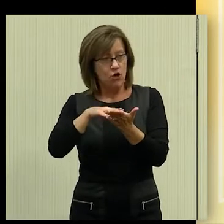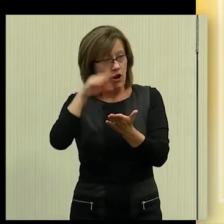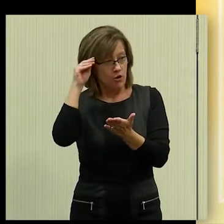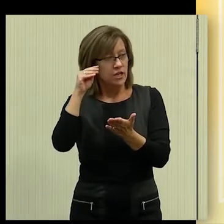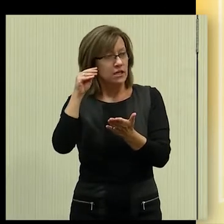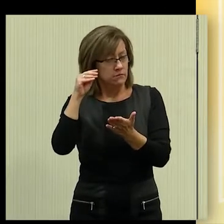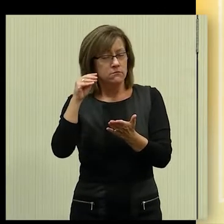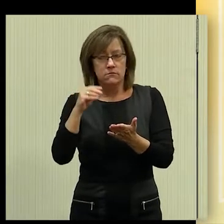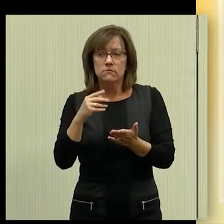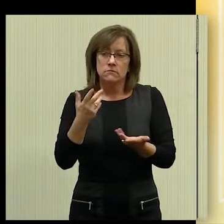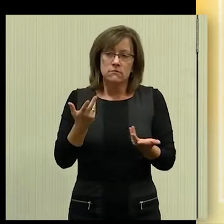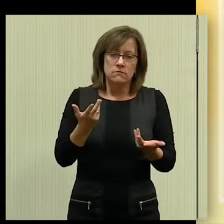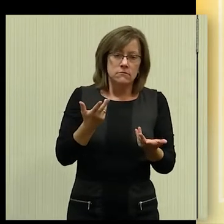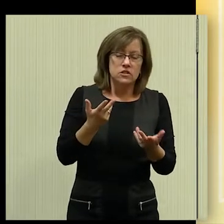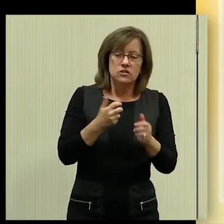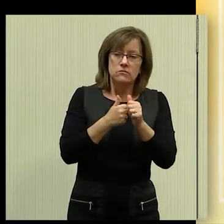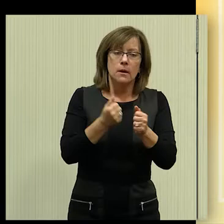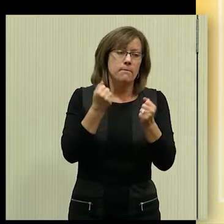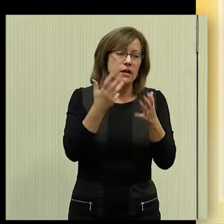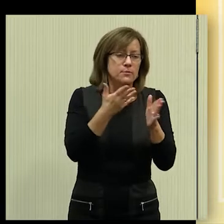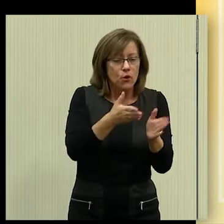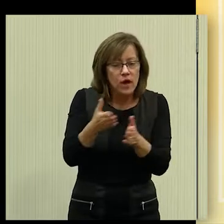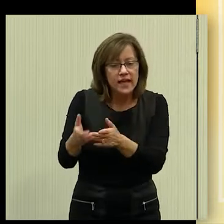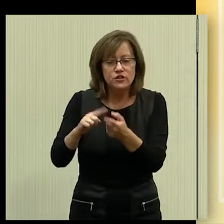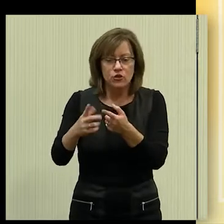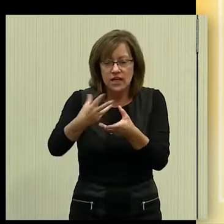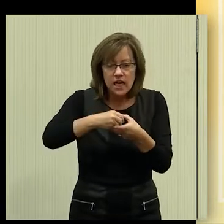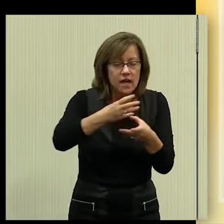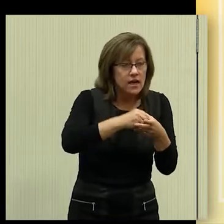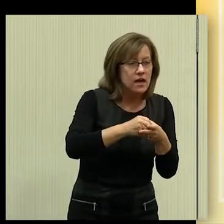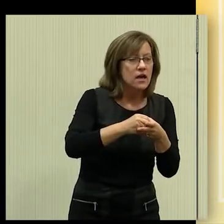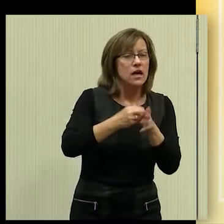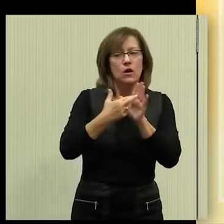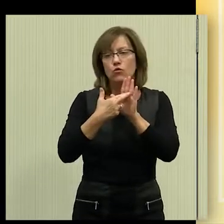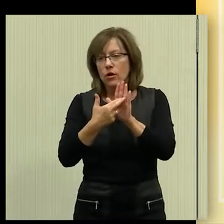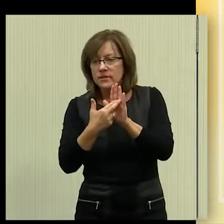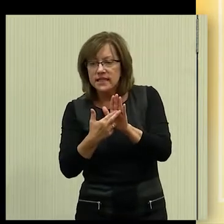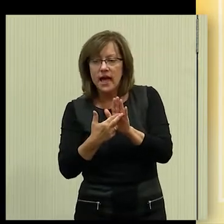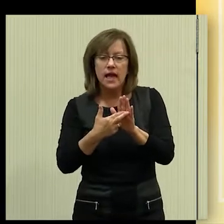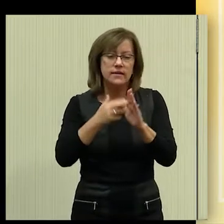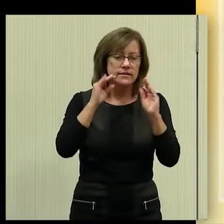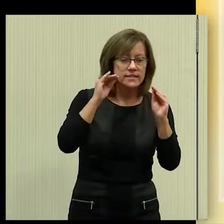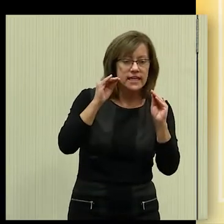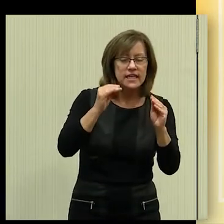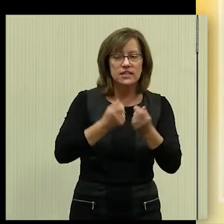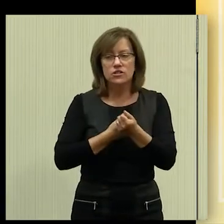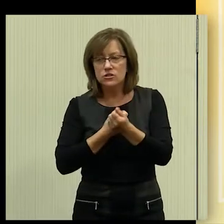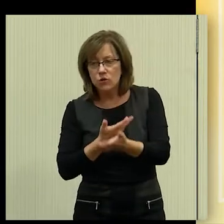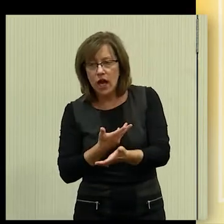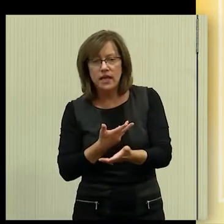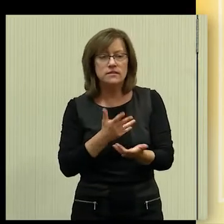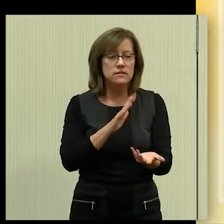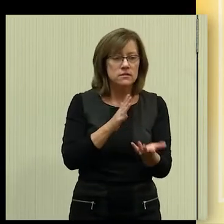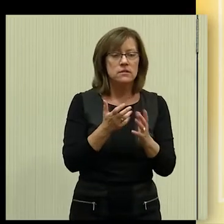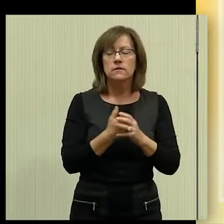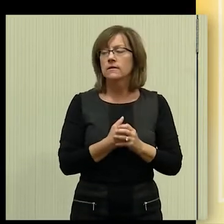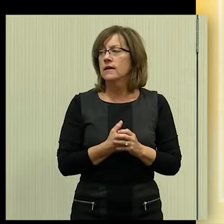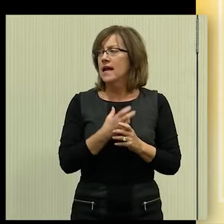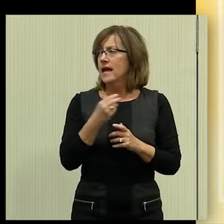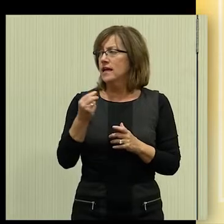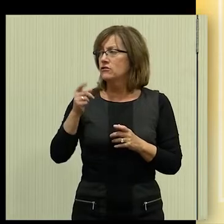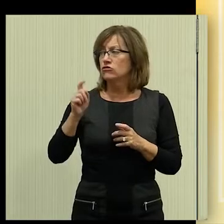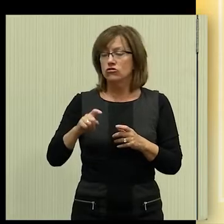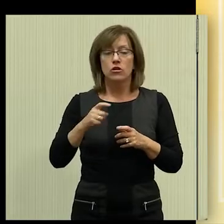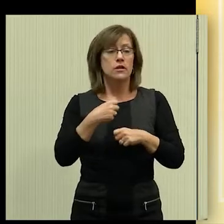design for learning strategies, multiple means of engagement, multiple means of representation, multiple means of expression, and you should